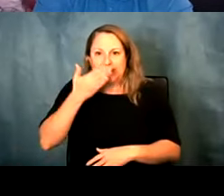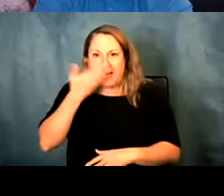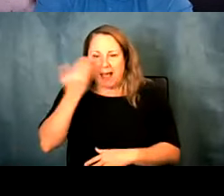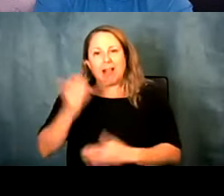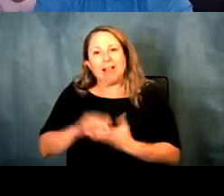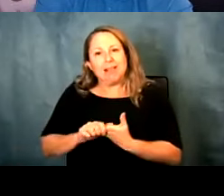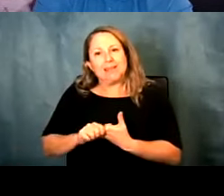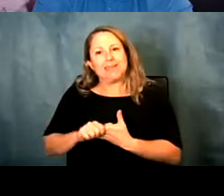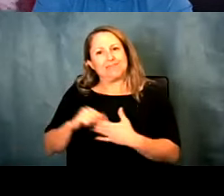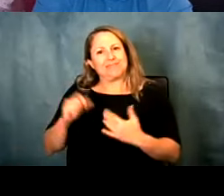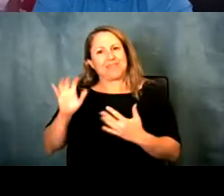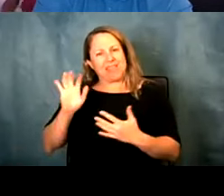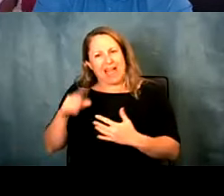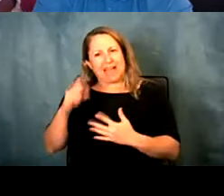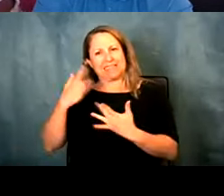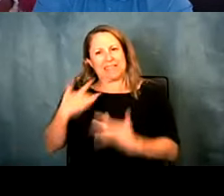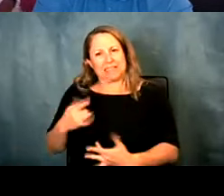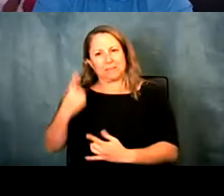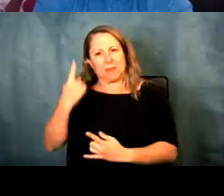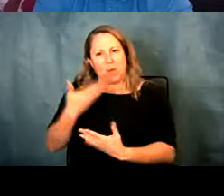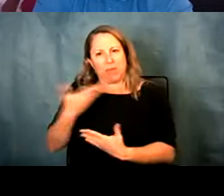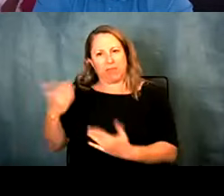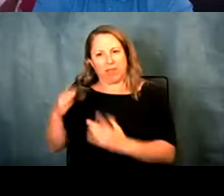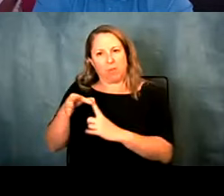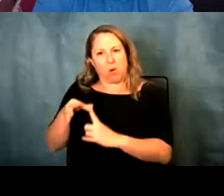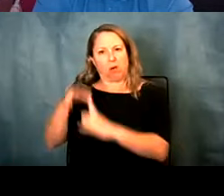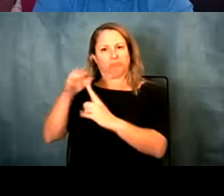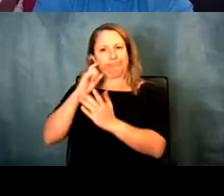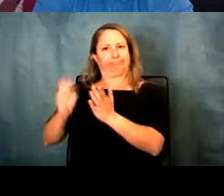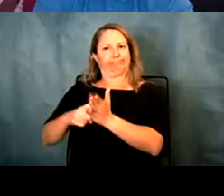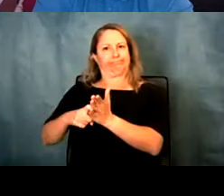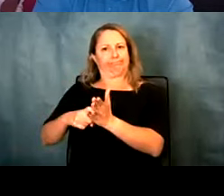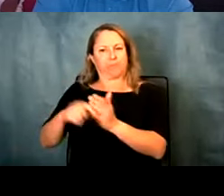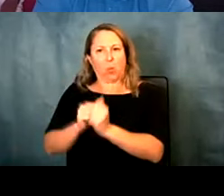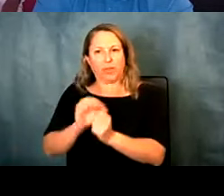but that tends to be one of the key things as a provider. If a patient